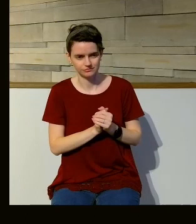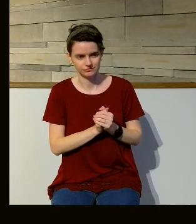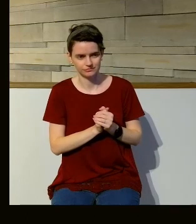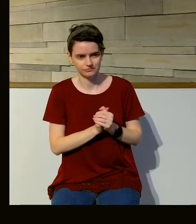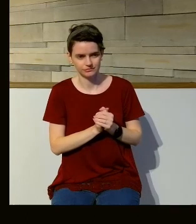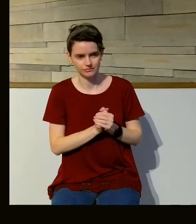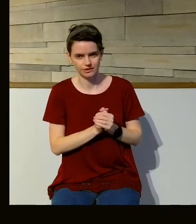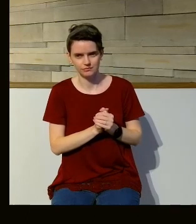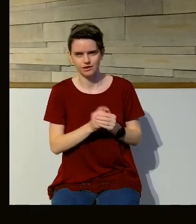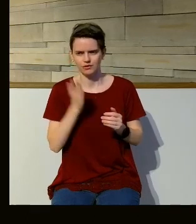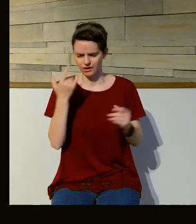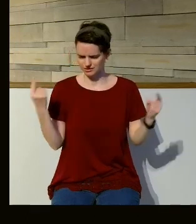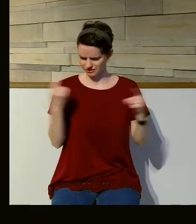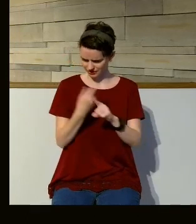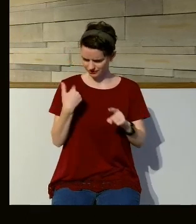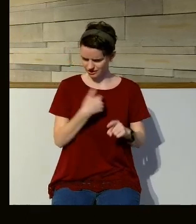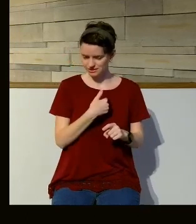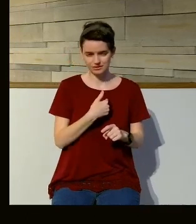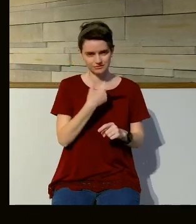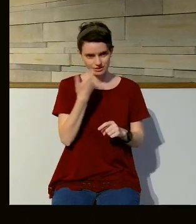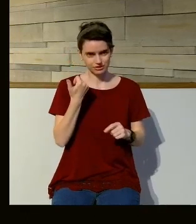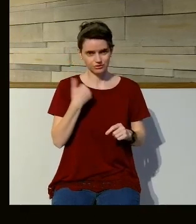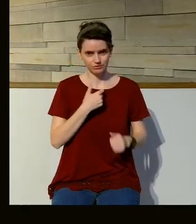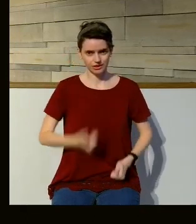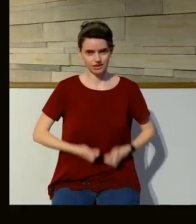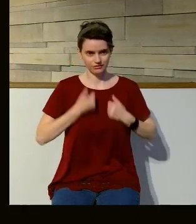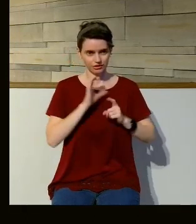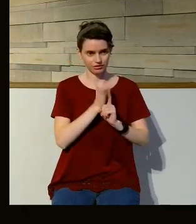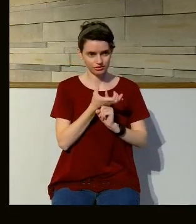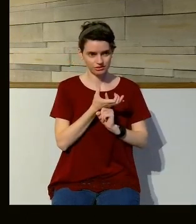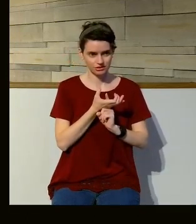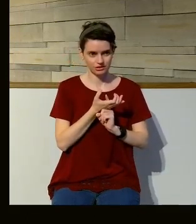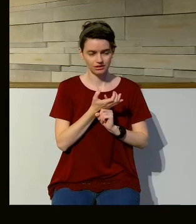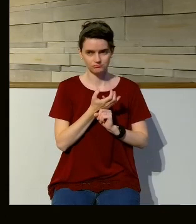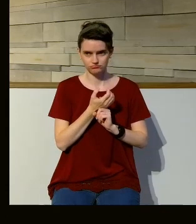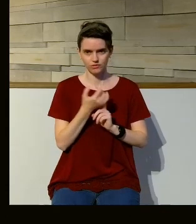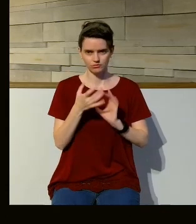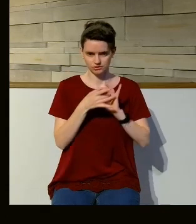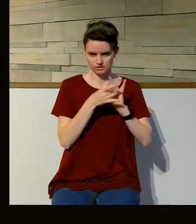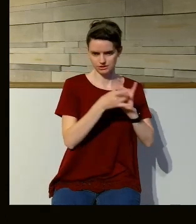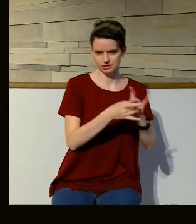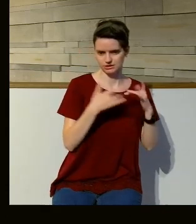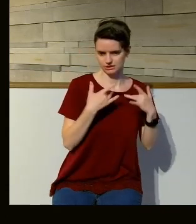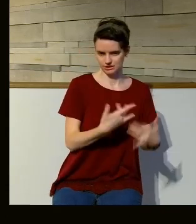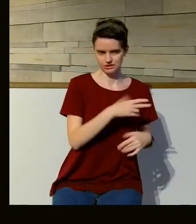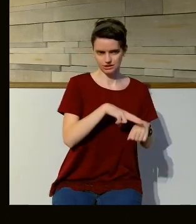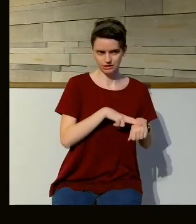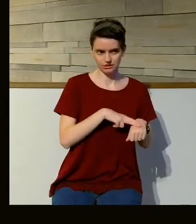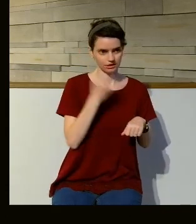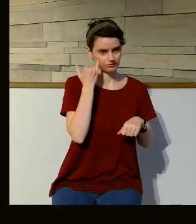But why is this a conundrum for us? In brief, because we live in a culture that appeals to naturalism. and without having the eyes to see